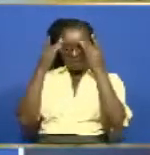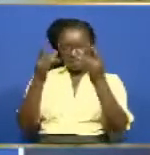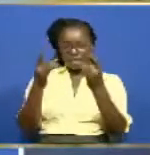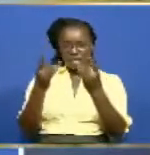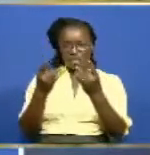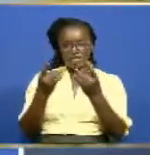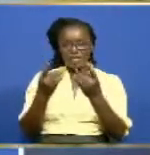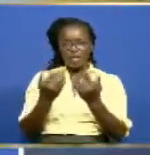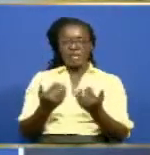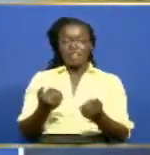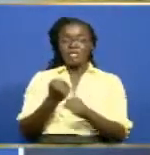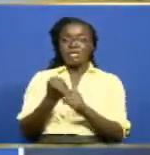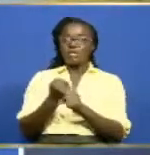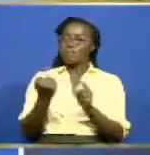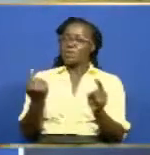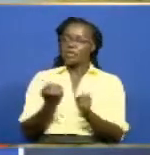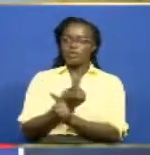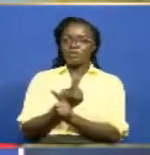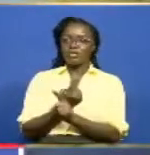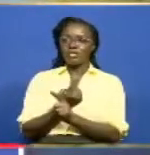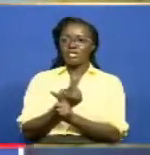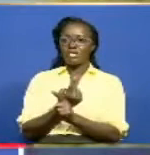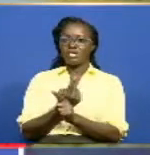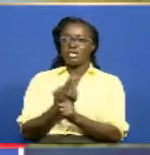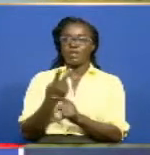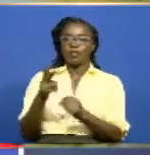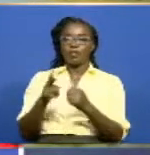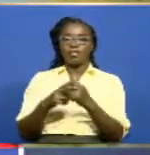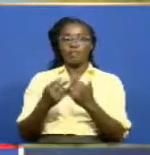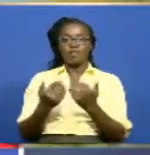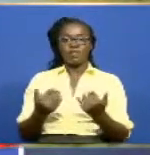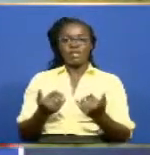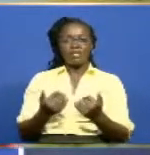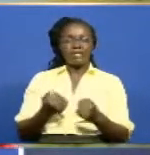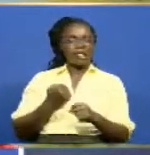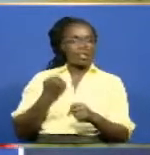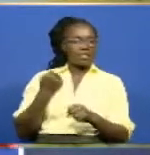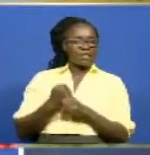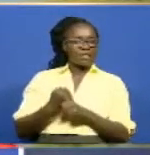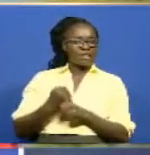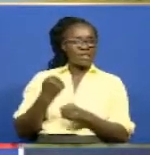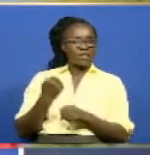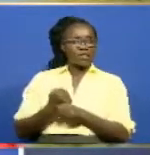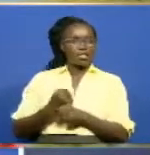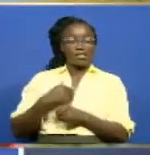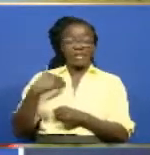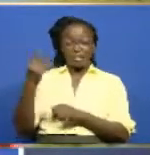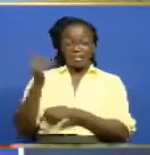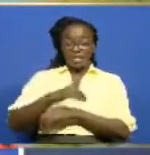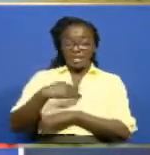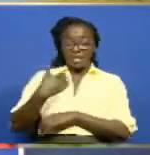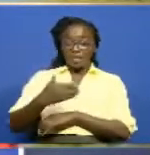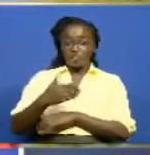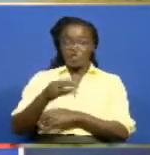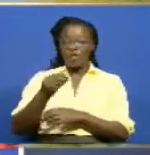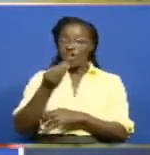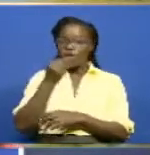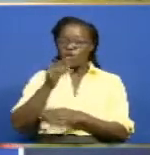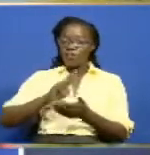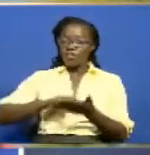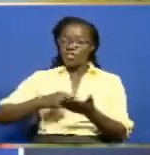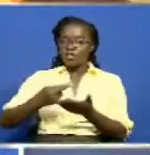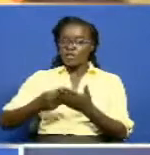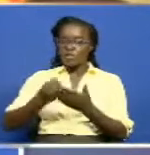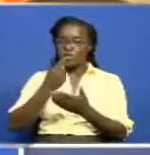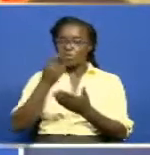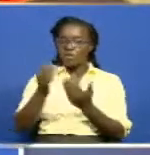child labor in a different way. When you raise 27 children, you labor every day. You labor for food, you labor for resources, you labor for